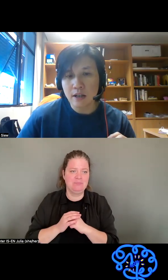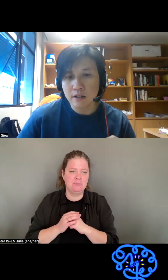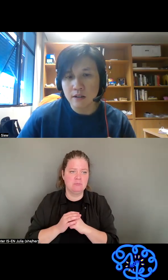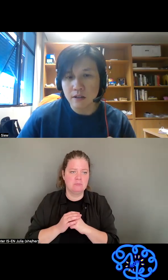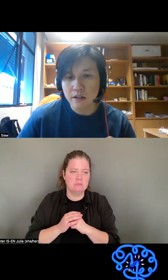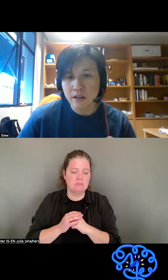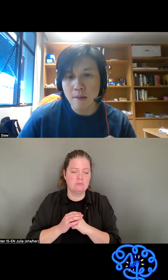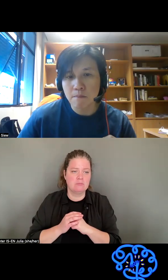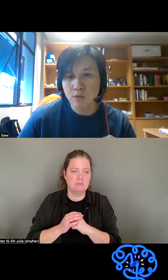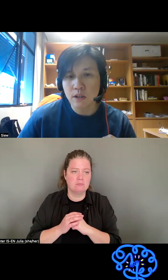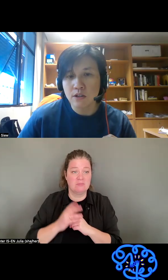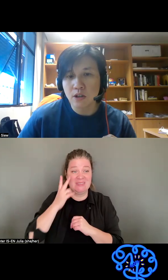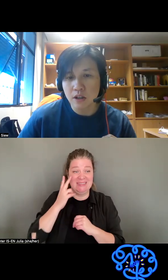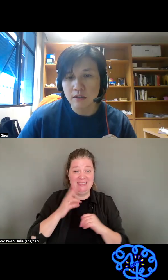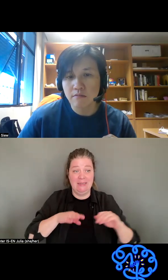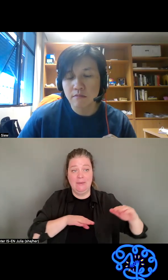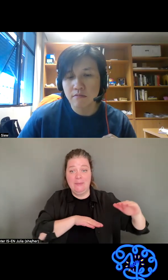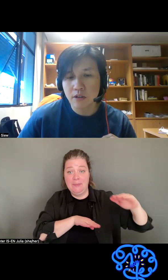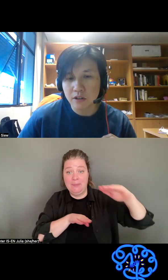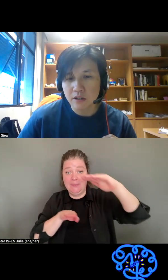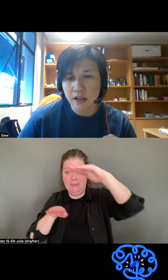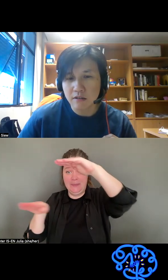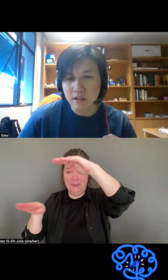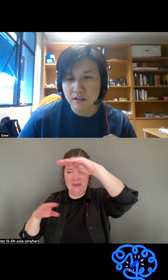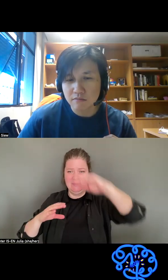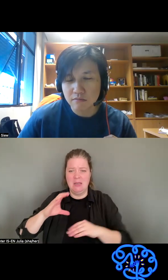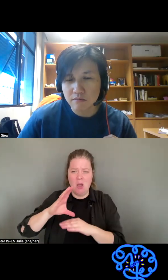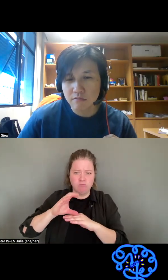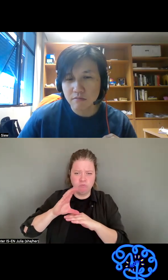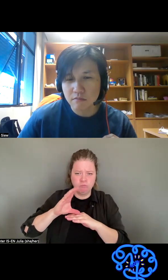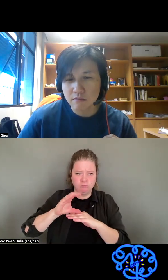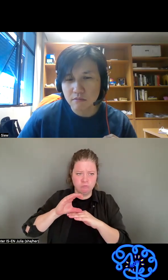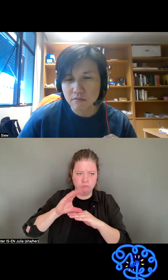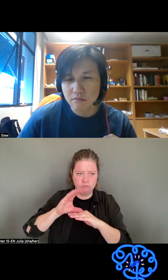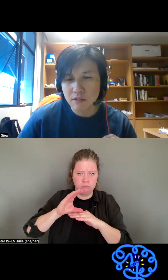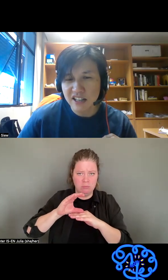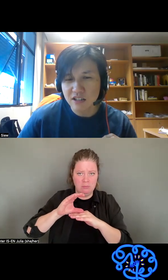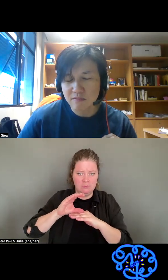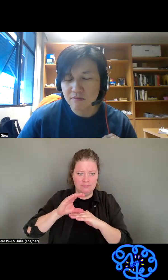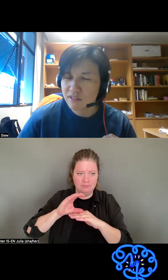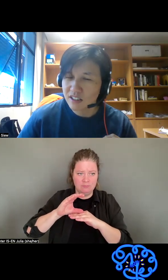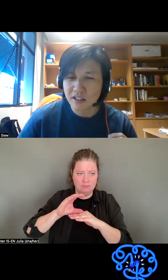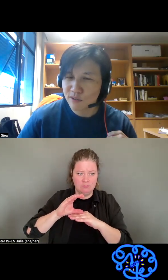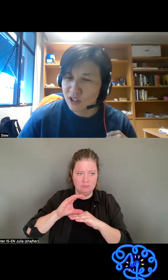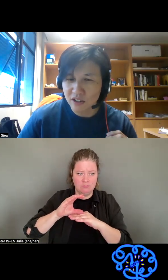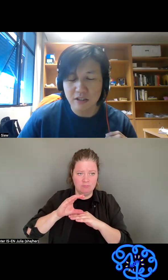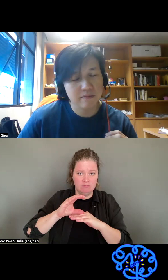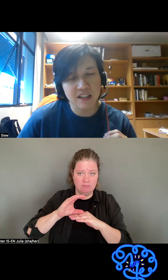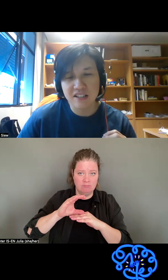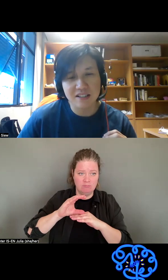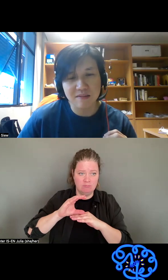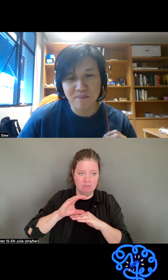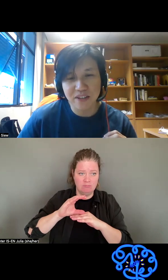see that the gap between solid, dotted, and the less different dotted